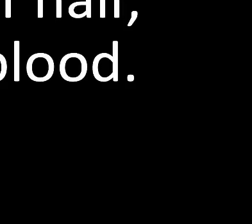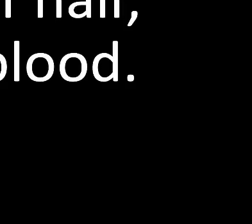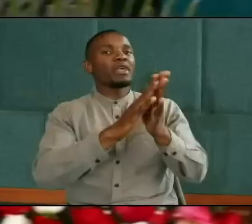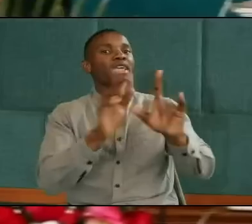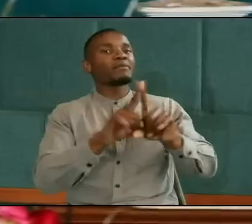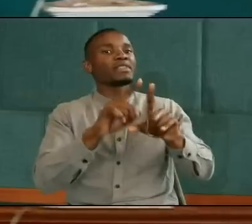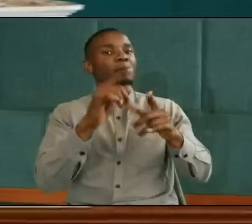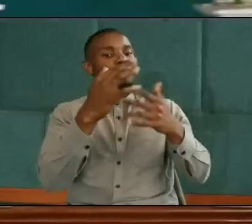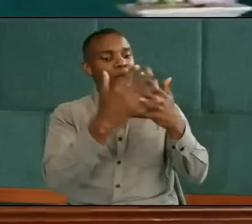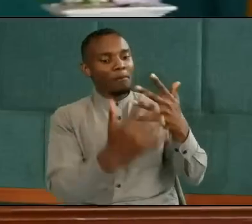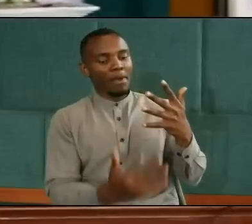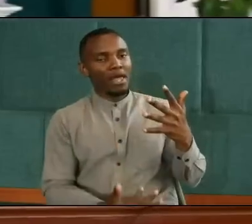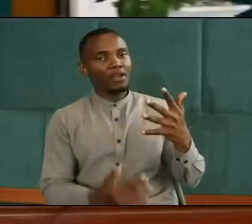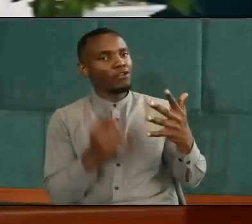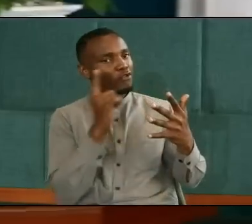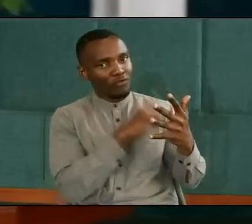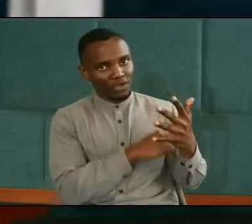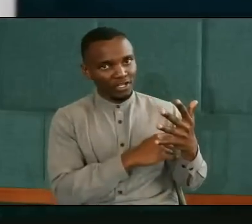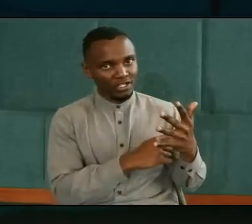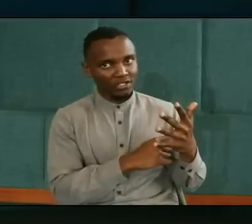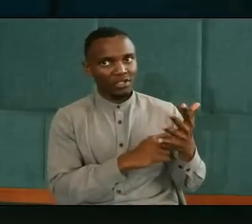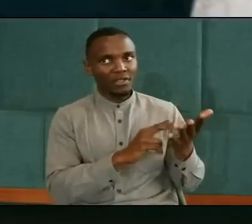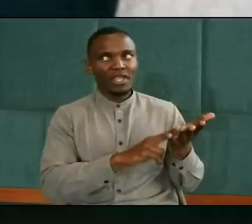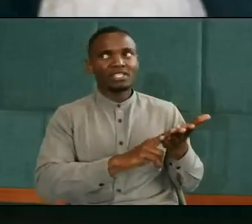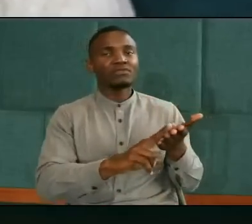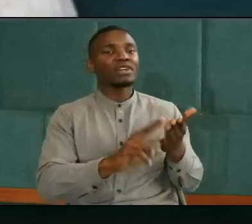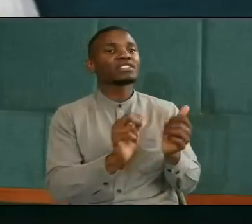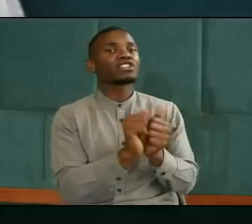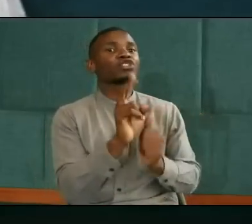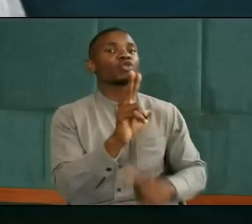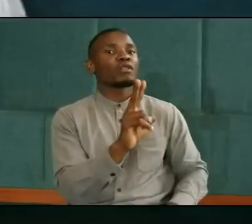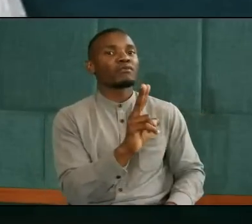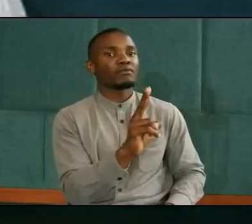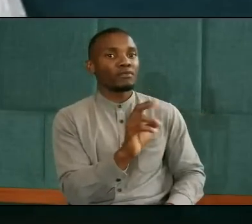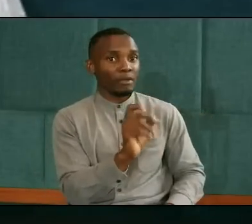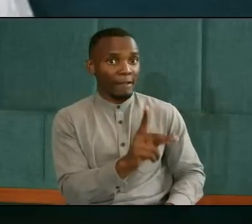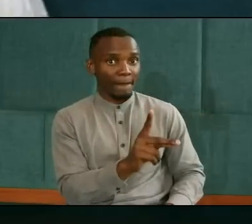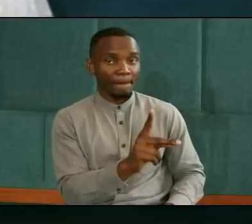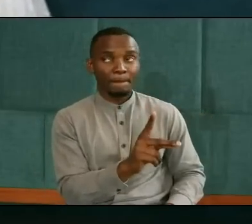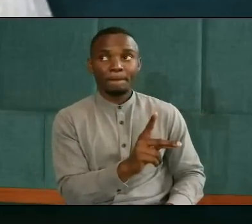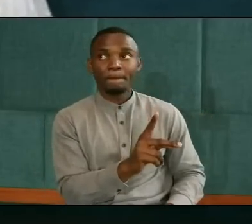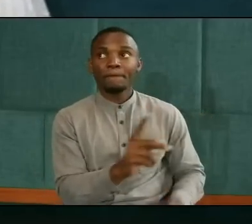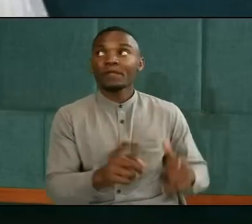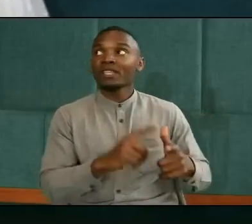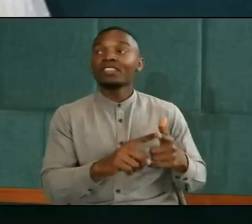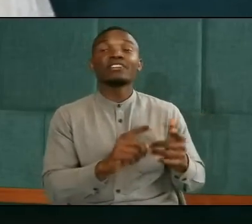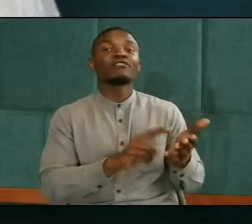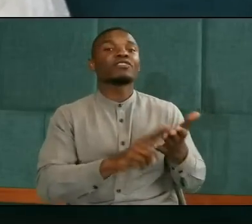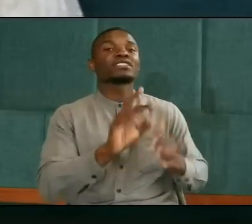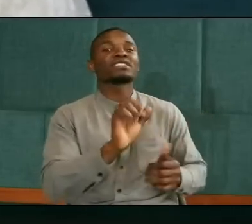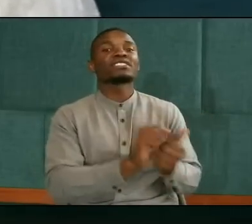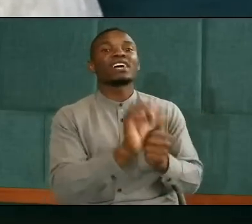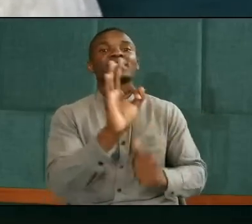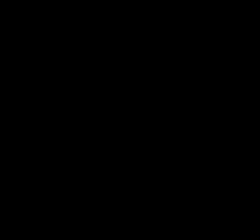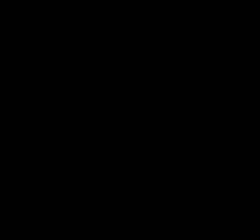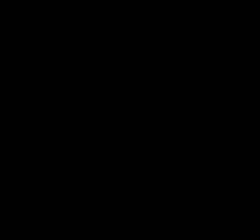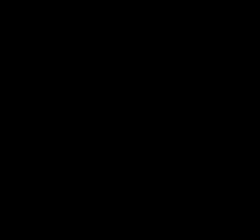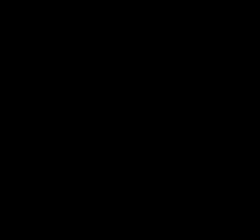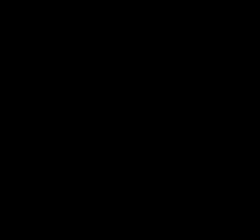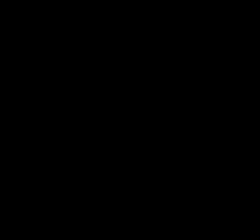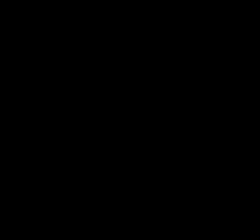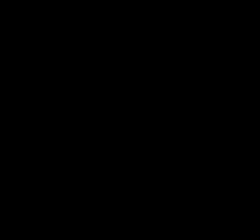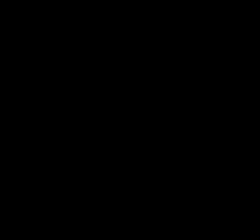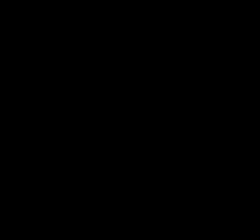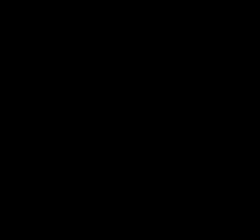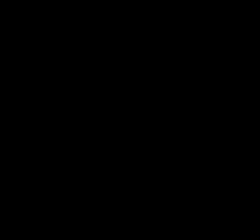already. That's verse number 12. Is the church with me? But verse number 13. And the stars